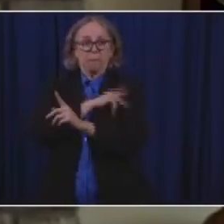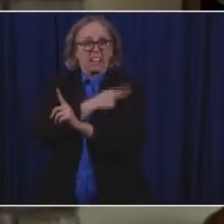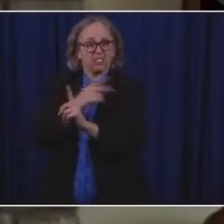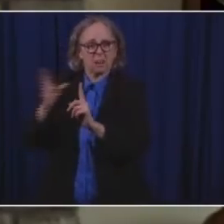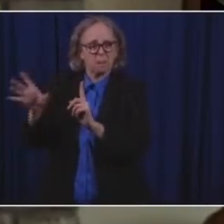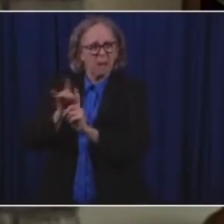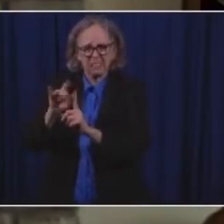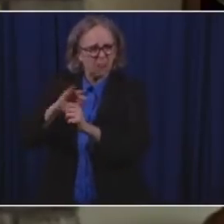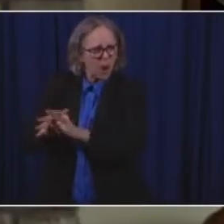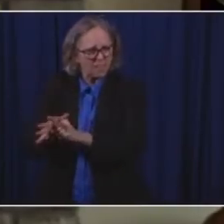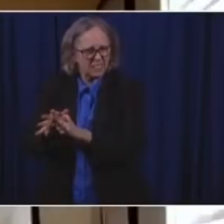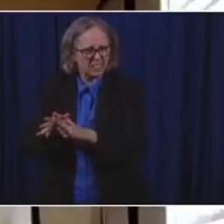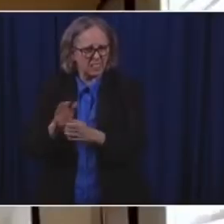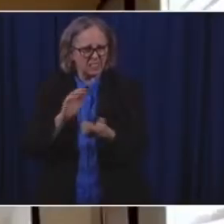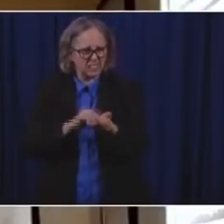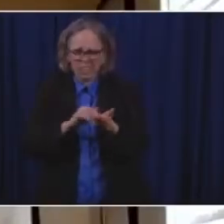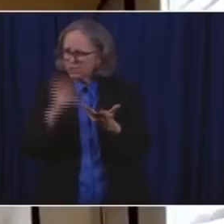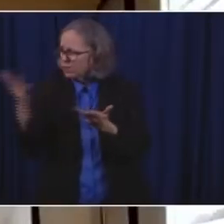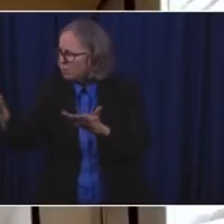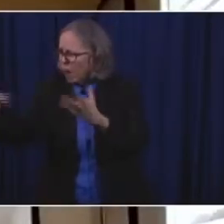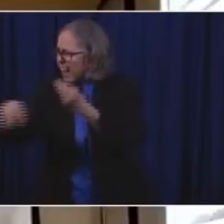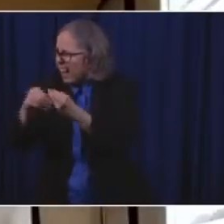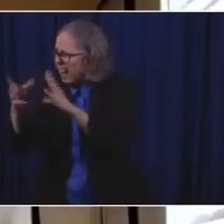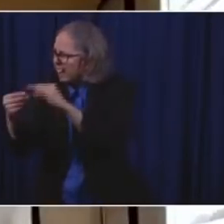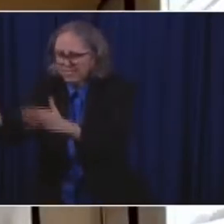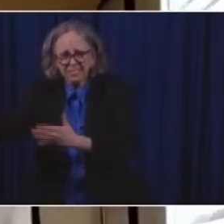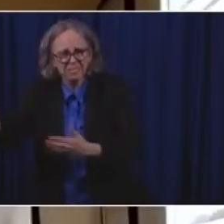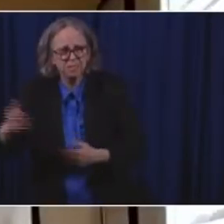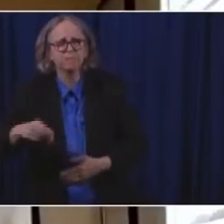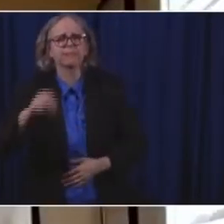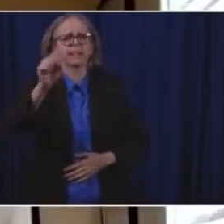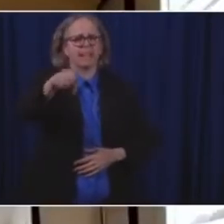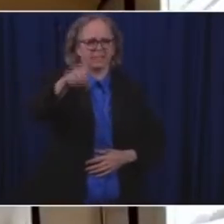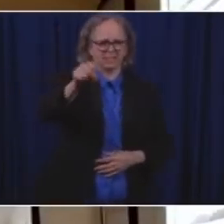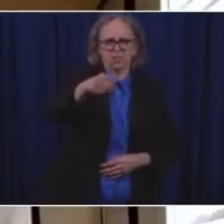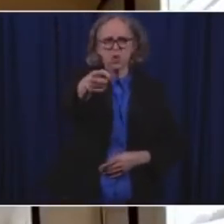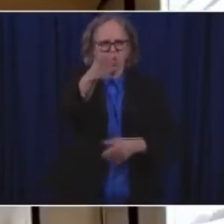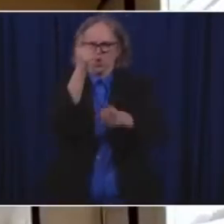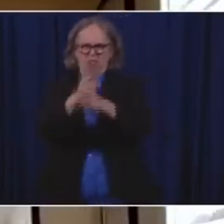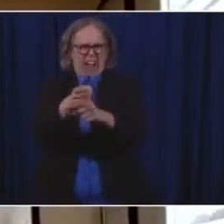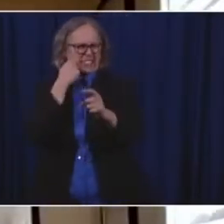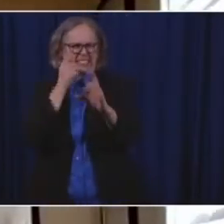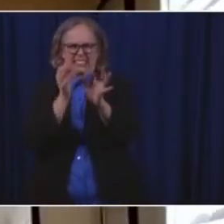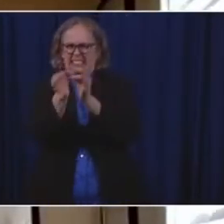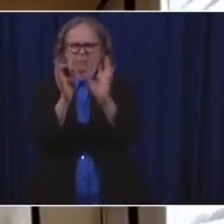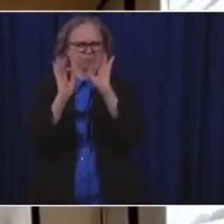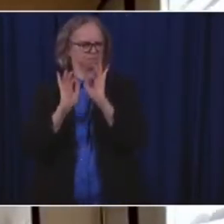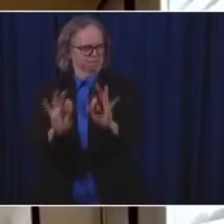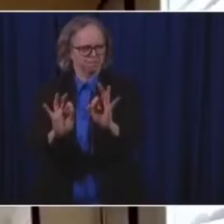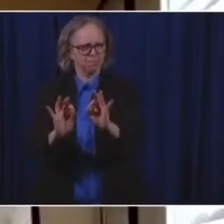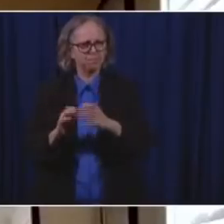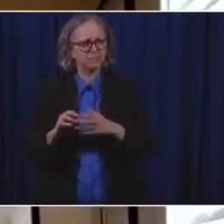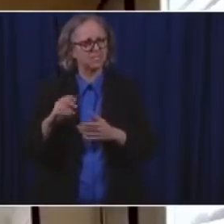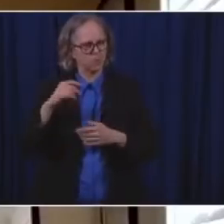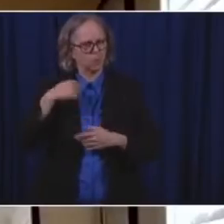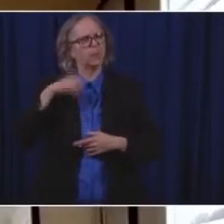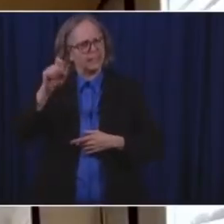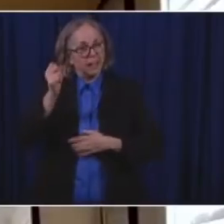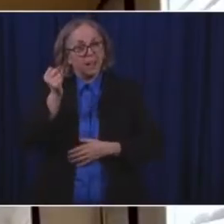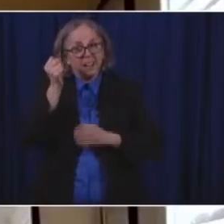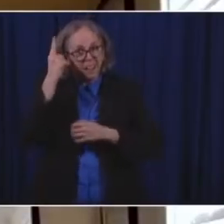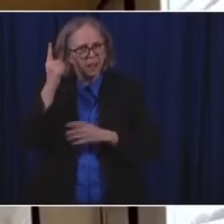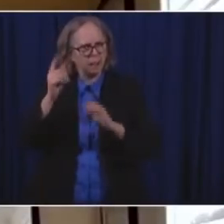something? Yes, Governor, I think you're absolutely right. And, one of the things that became very clear to us as we were partnering with